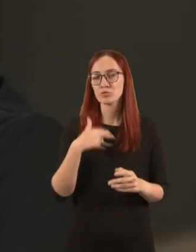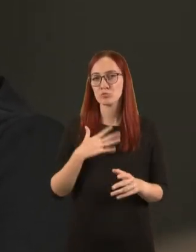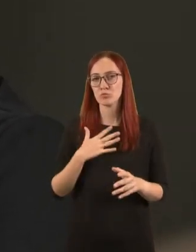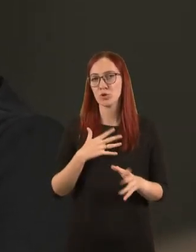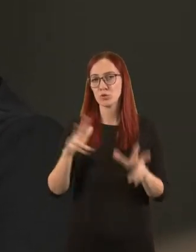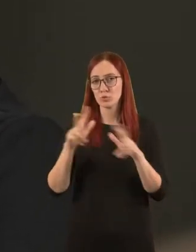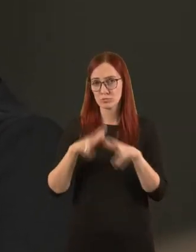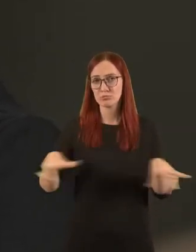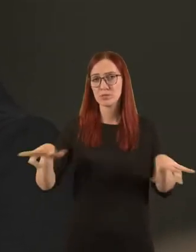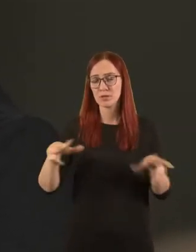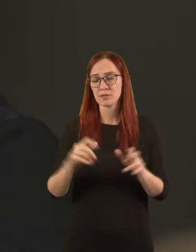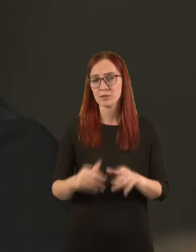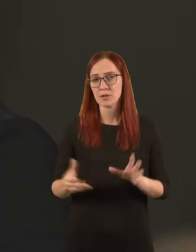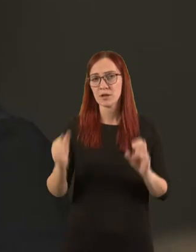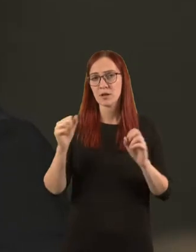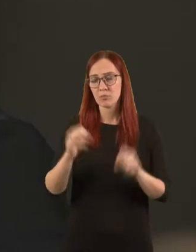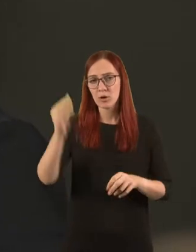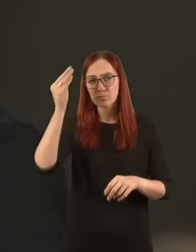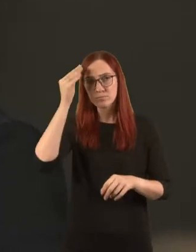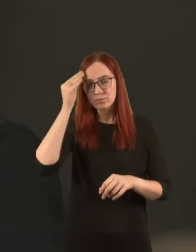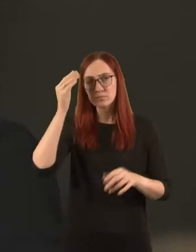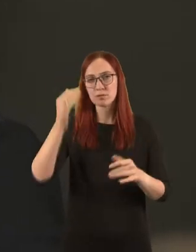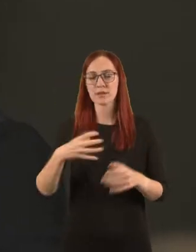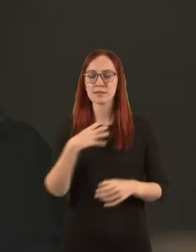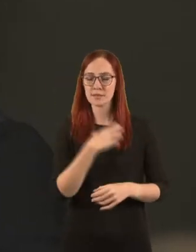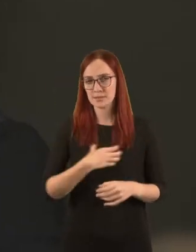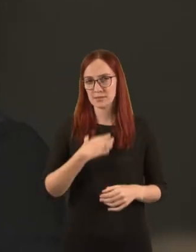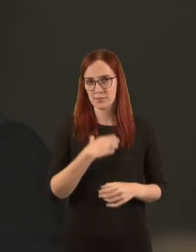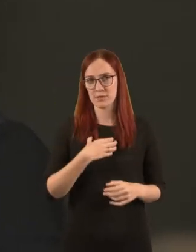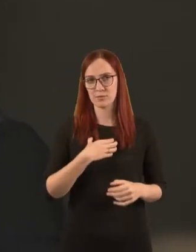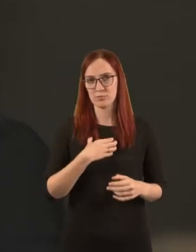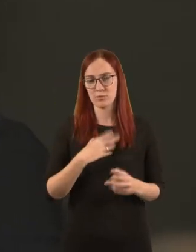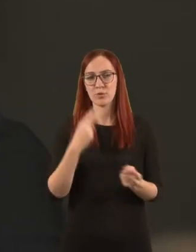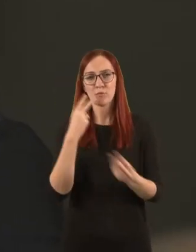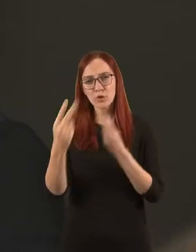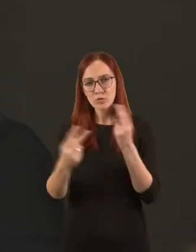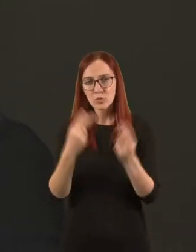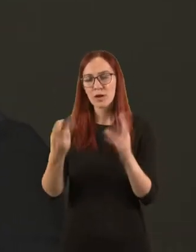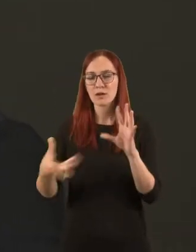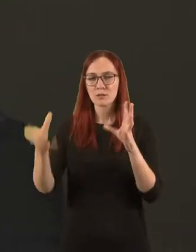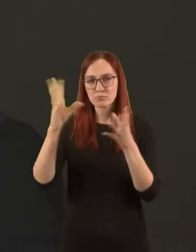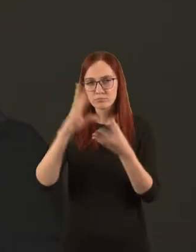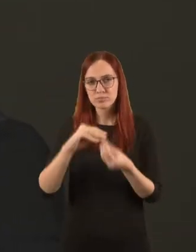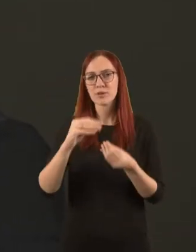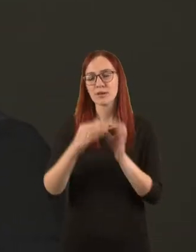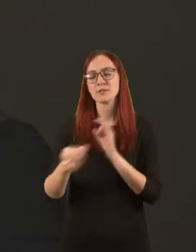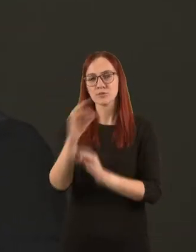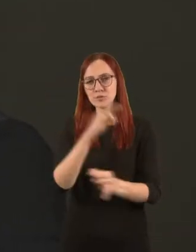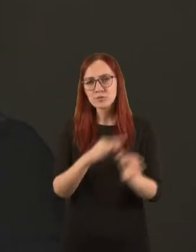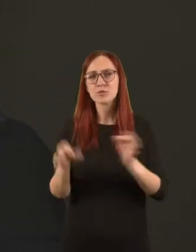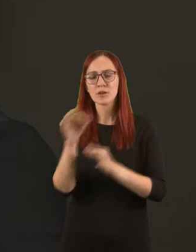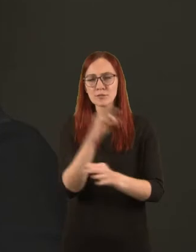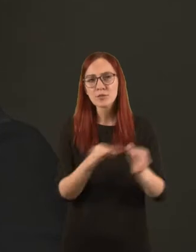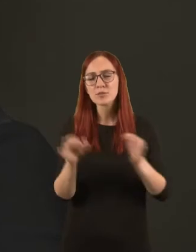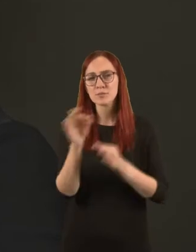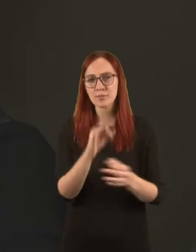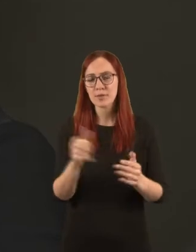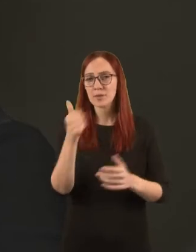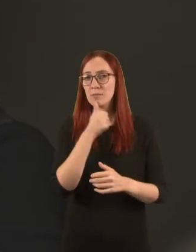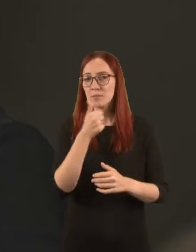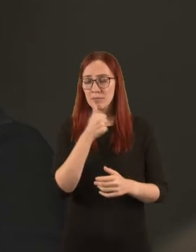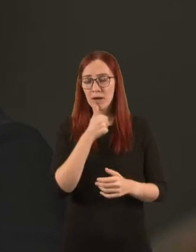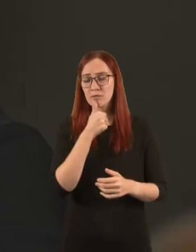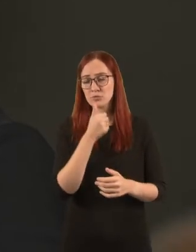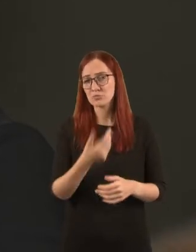think that every one of us now can take away a message that we need to have